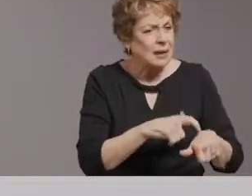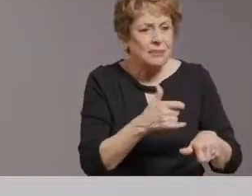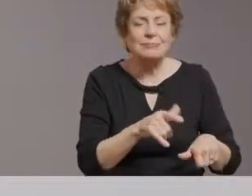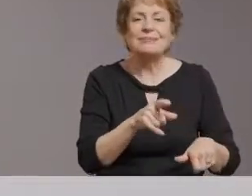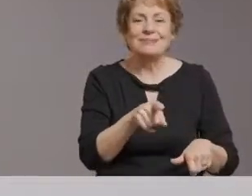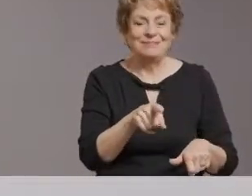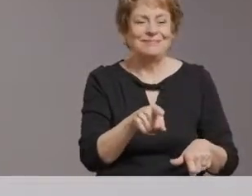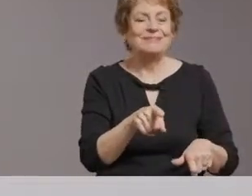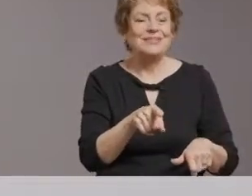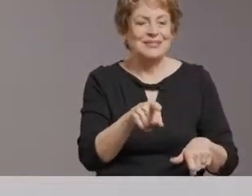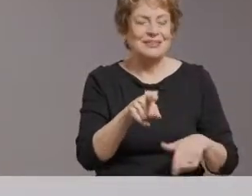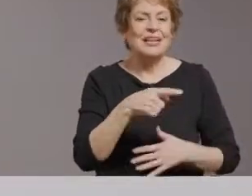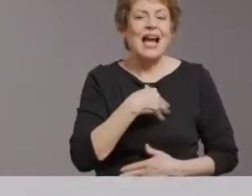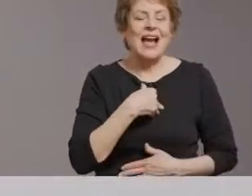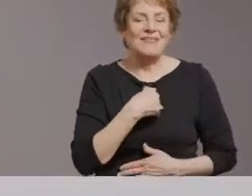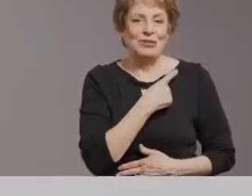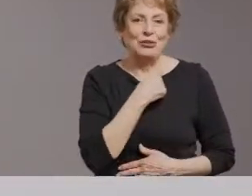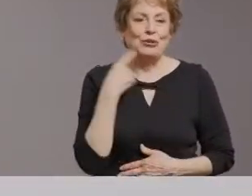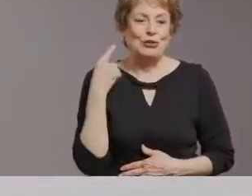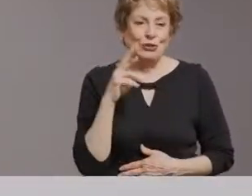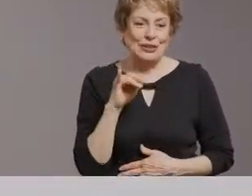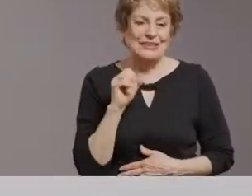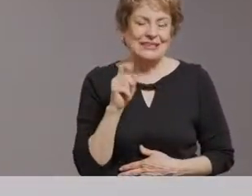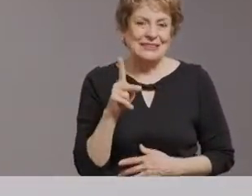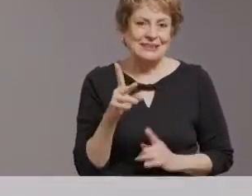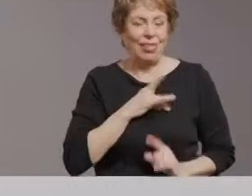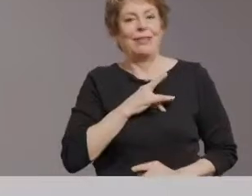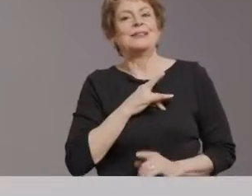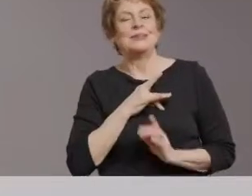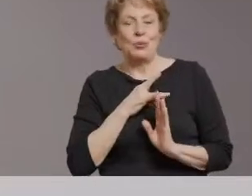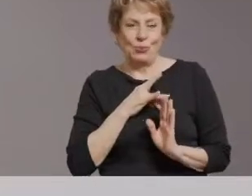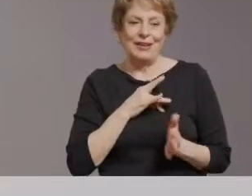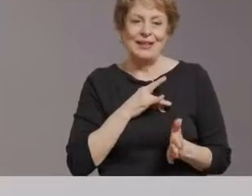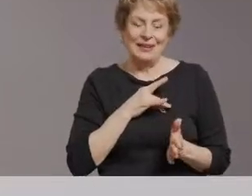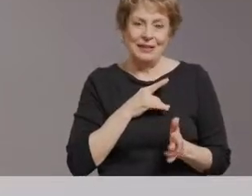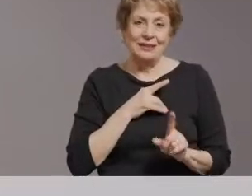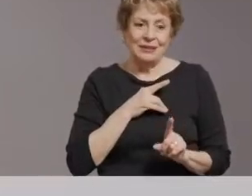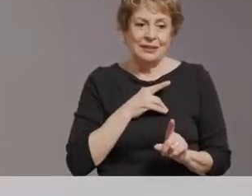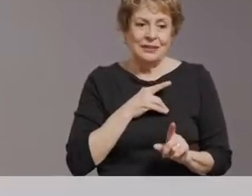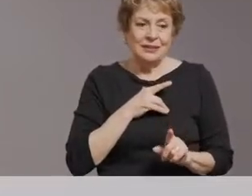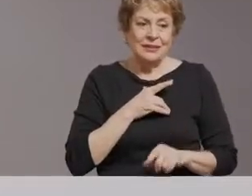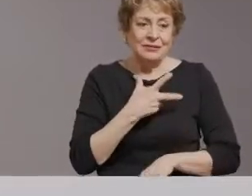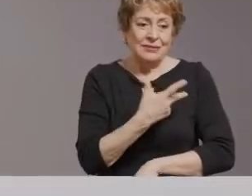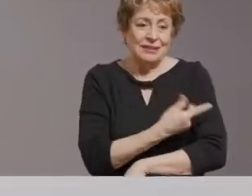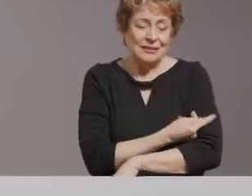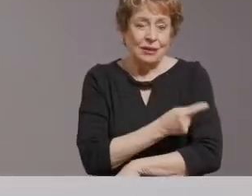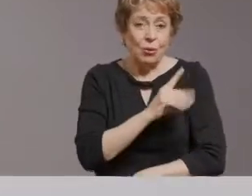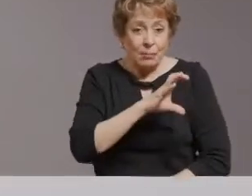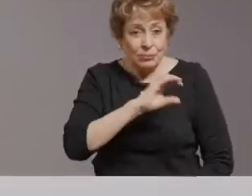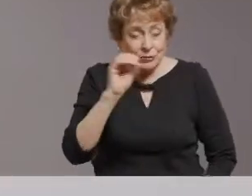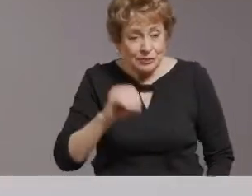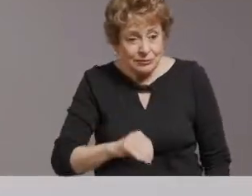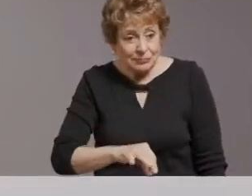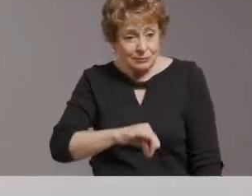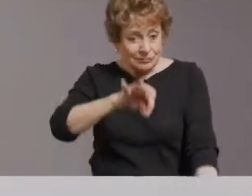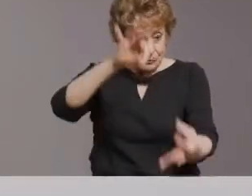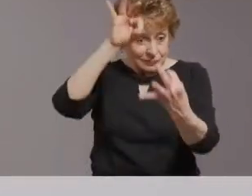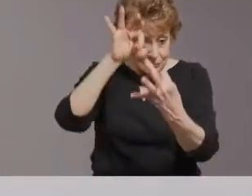potentially coming into contact with COVID. And we know that no vaccine is 100%. However, you